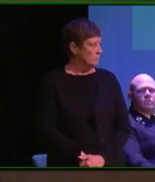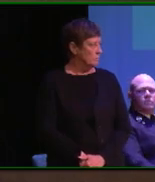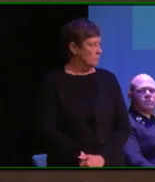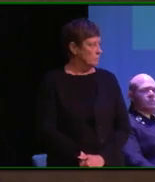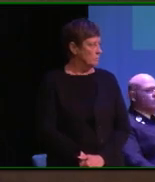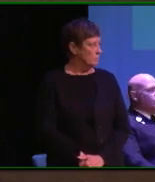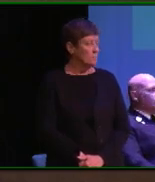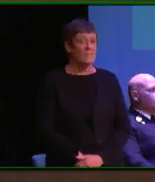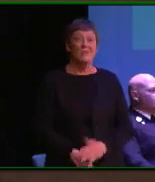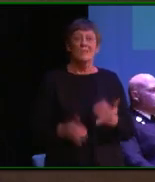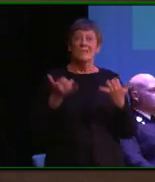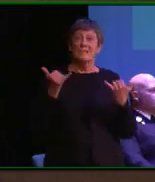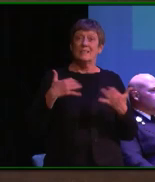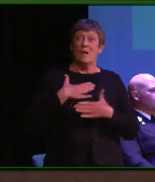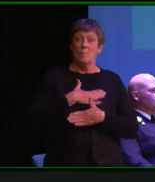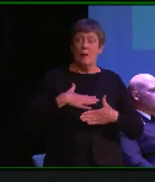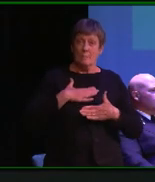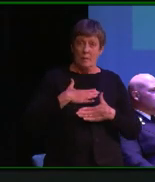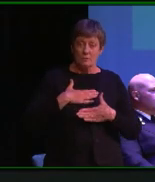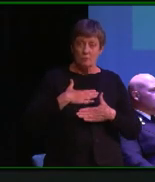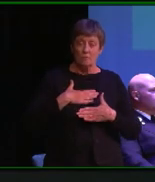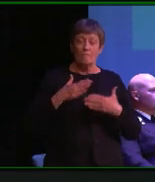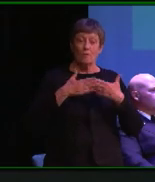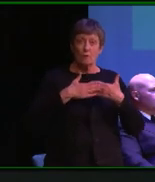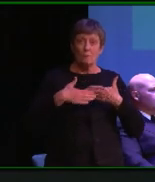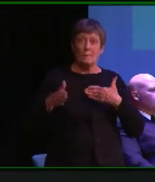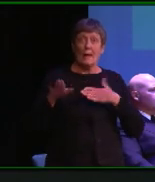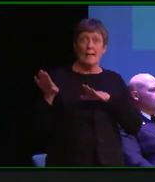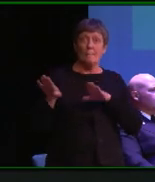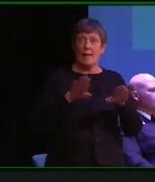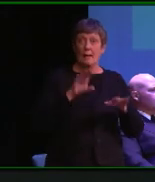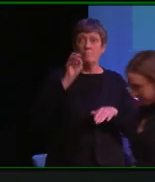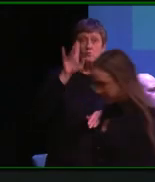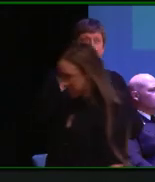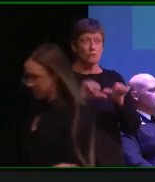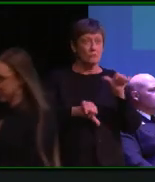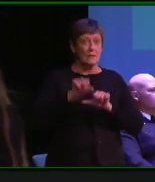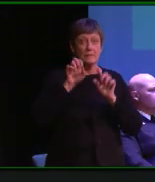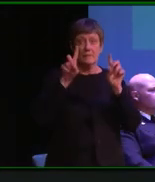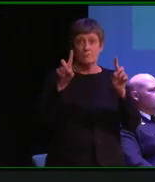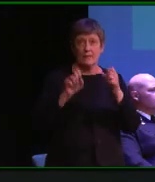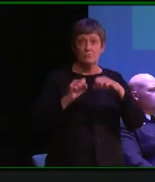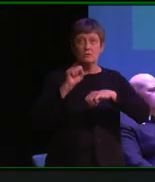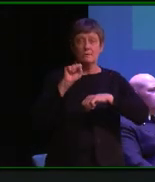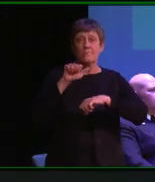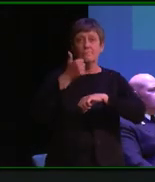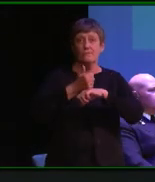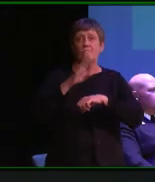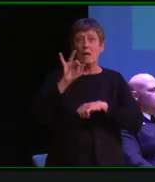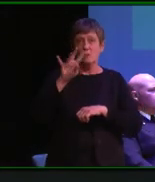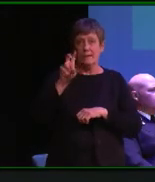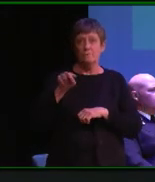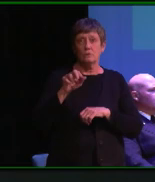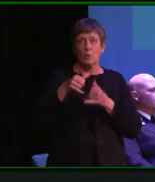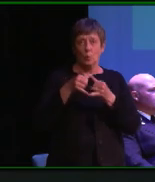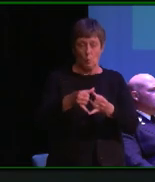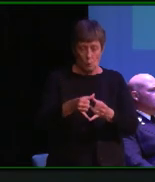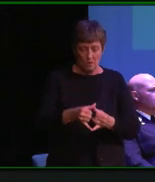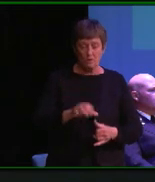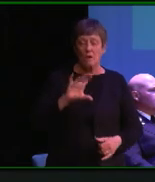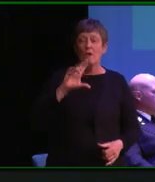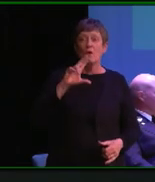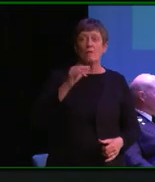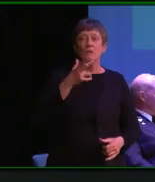It is now my pleasure to hand out the remaining Behavioral and Social Sciences and Education Foundation Awards. The Charles E.